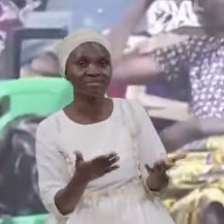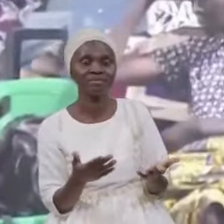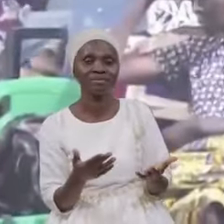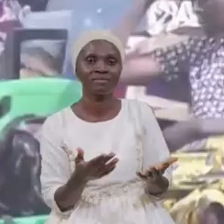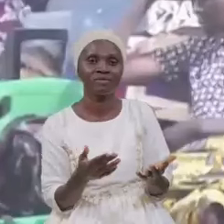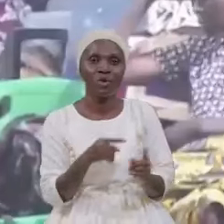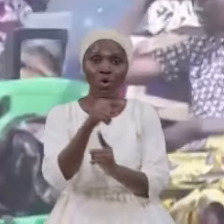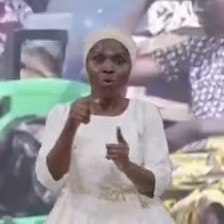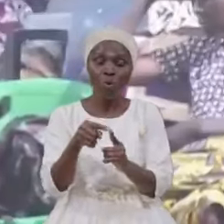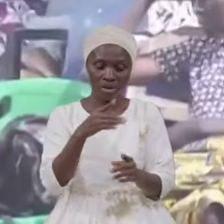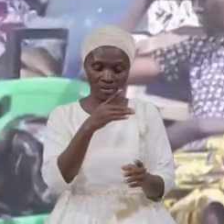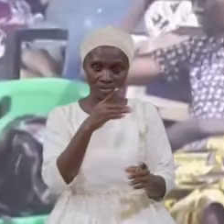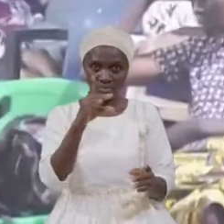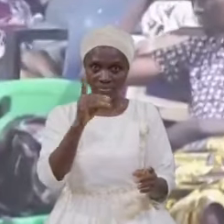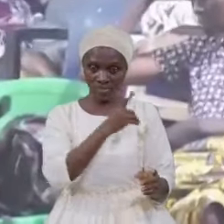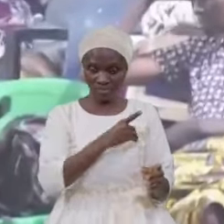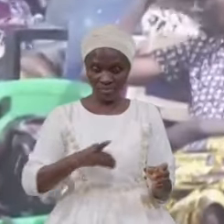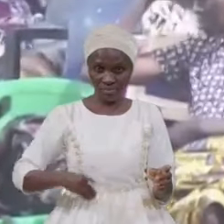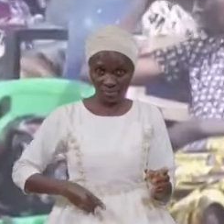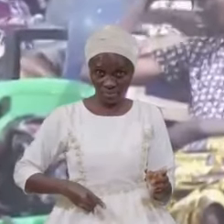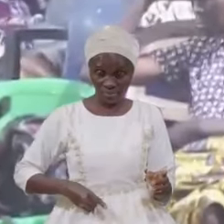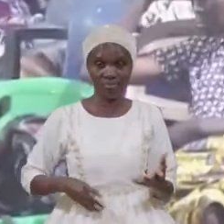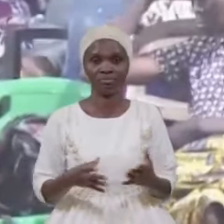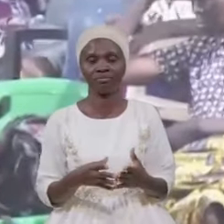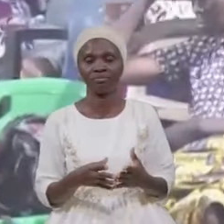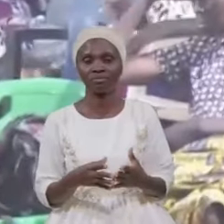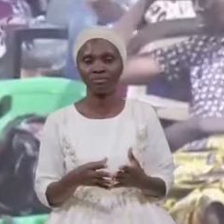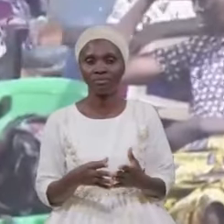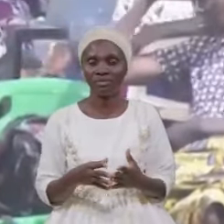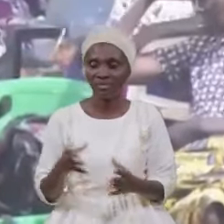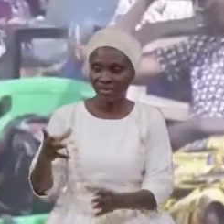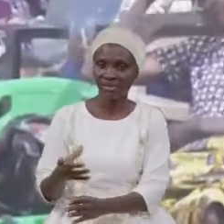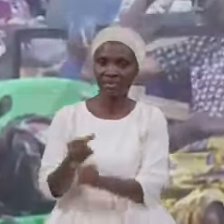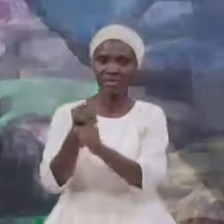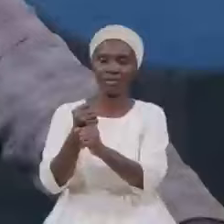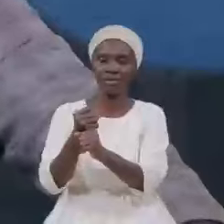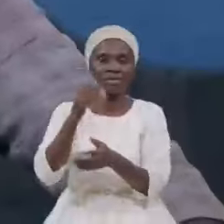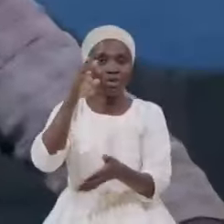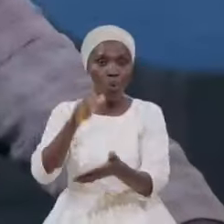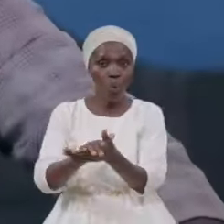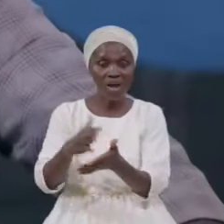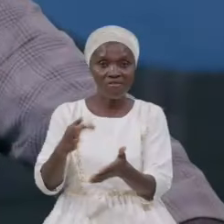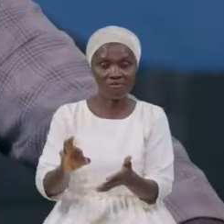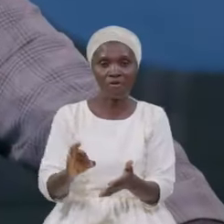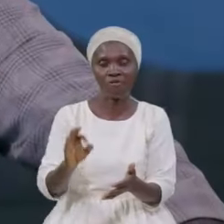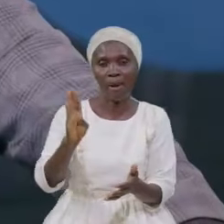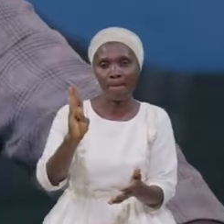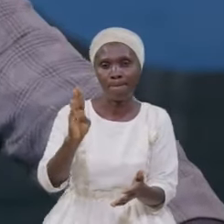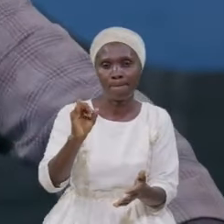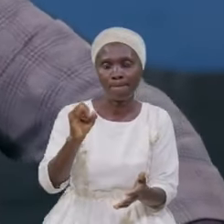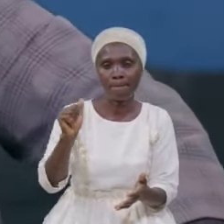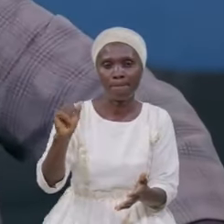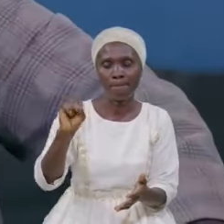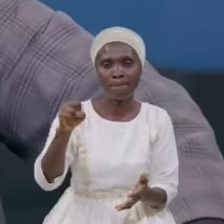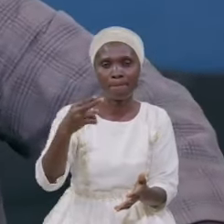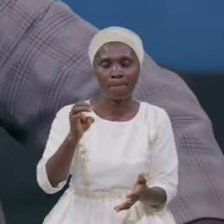did what a person who had written one psalm, 10 psalms,